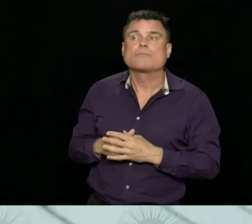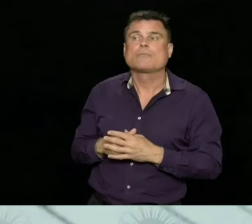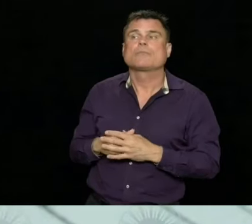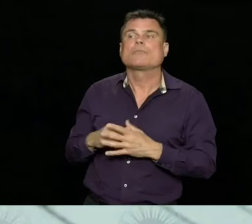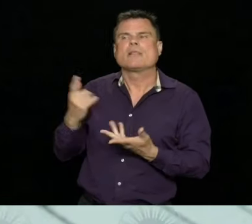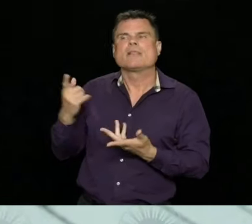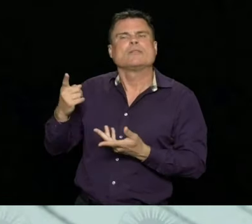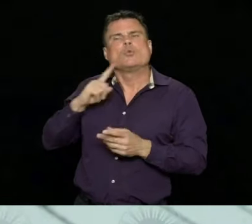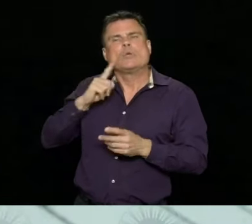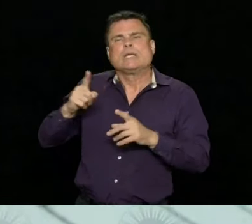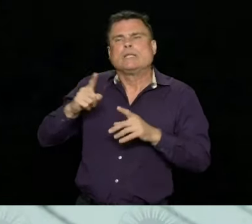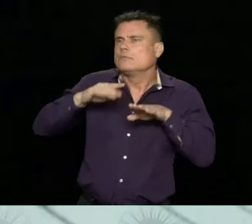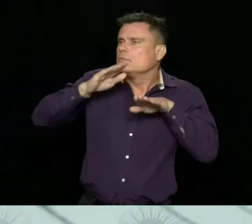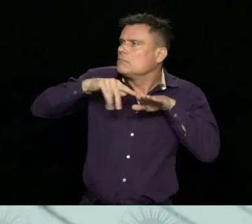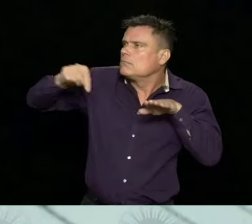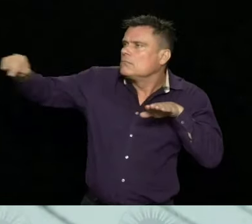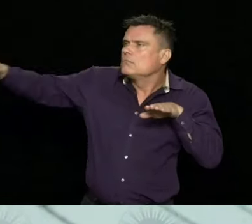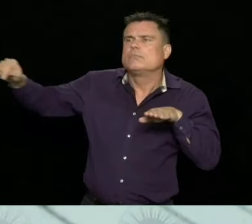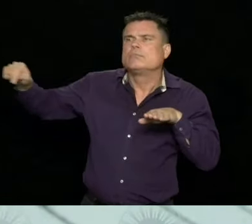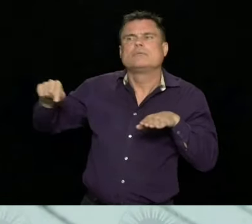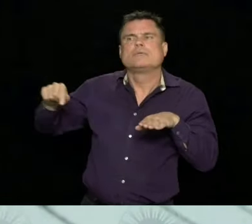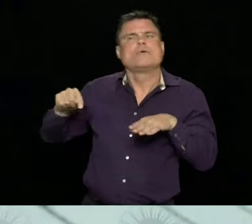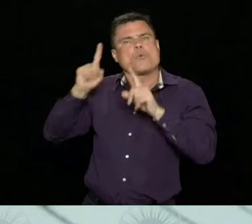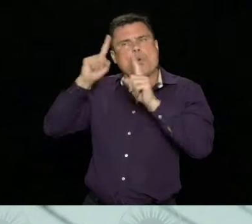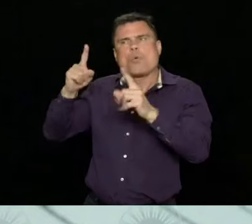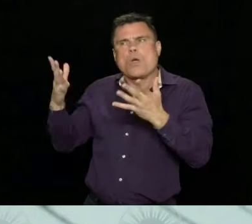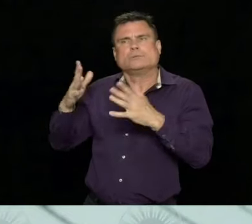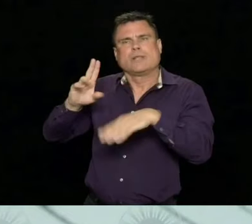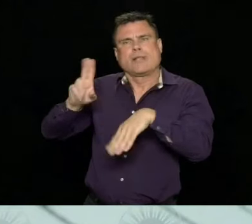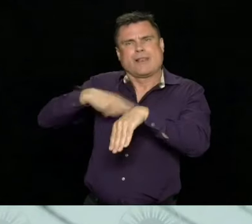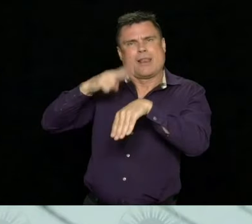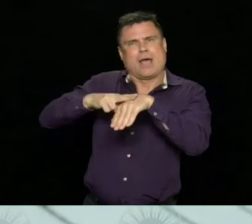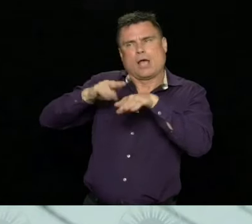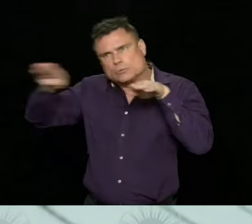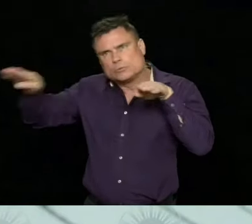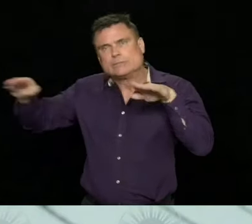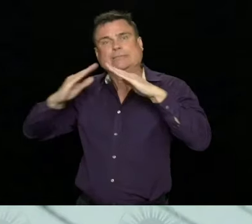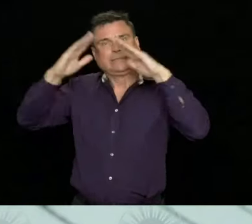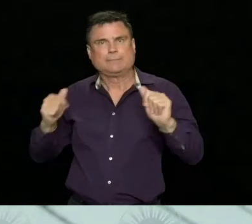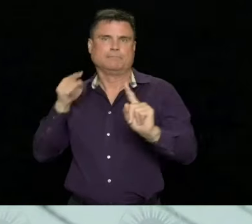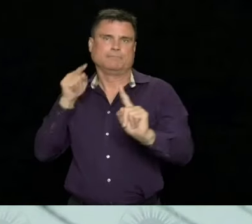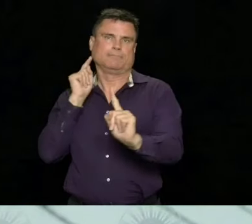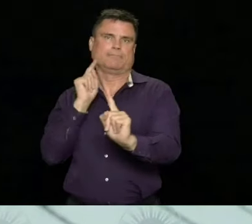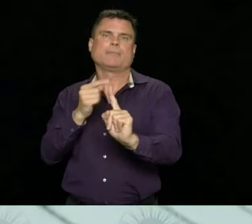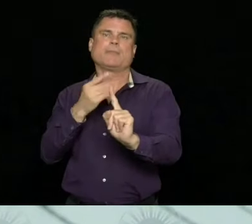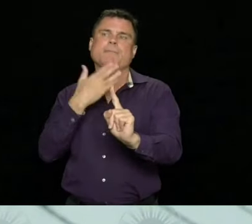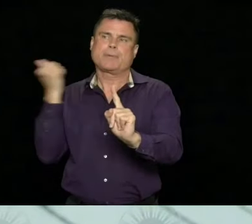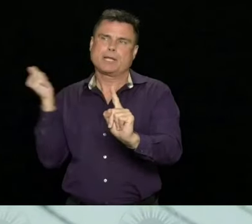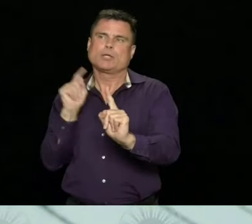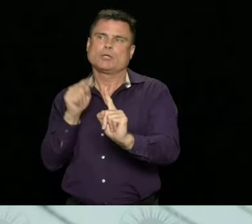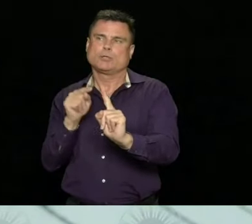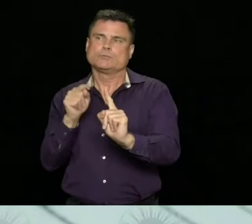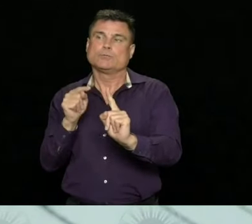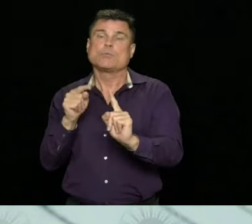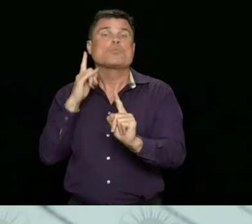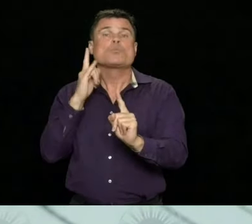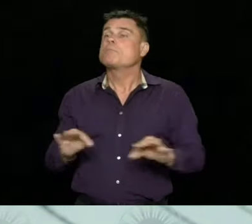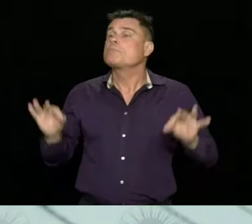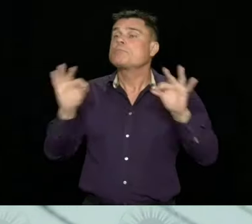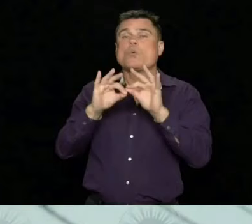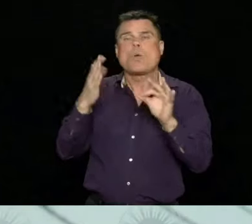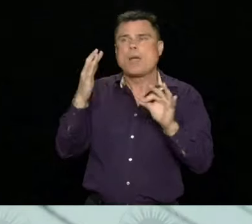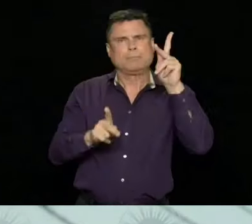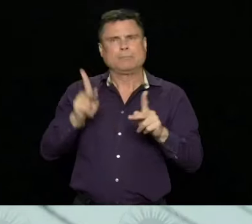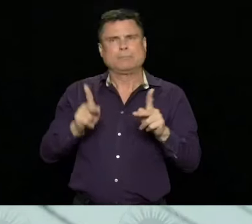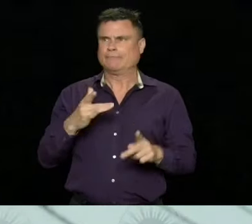and so that the people don't feel forced to go to work because of economic reasons. They should stay home when they are sick.